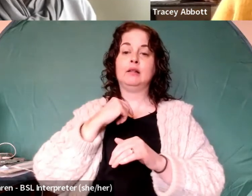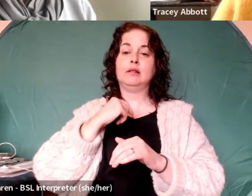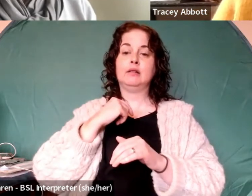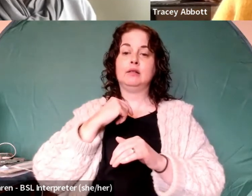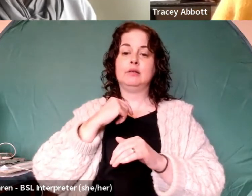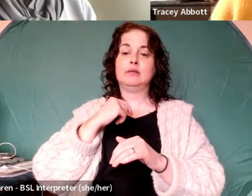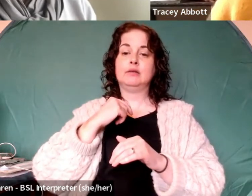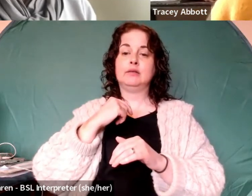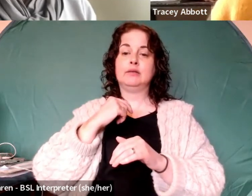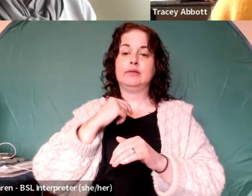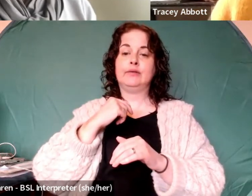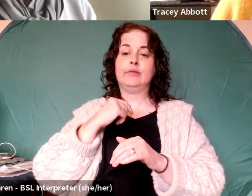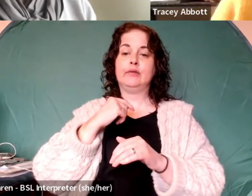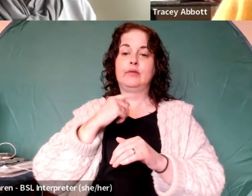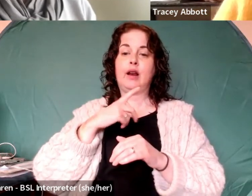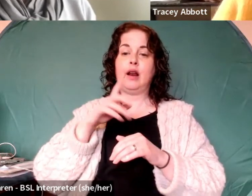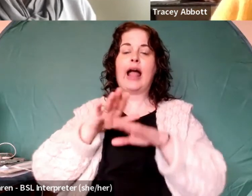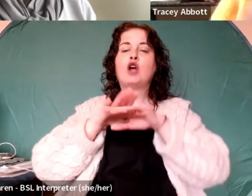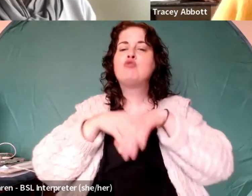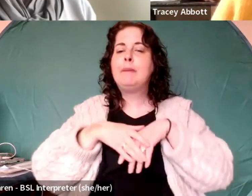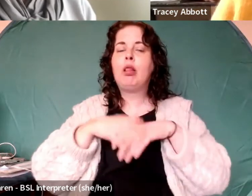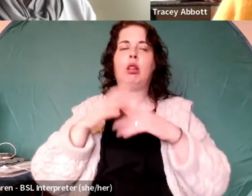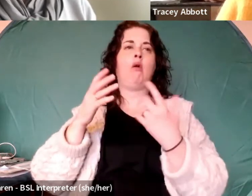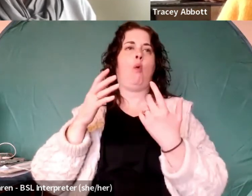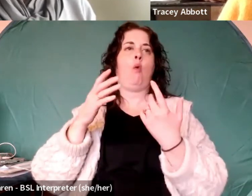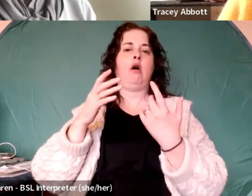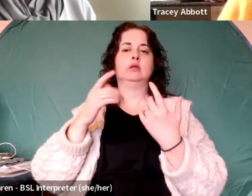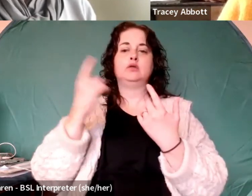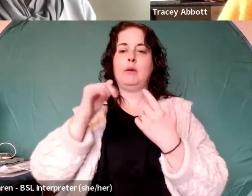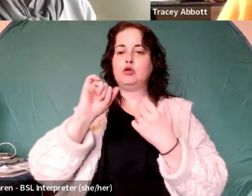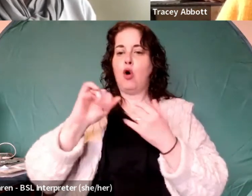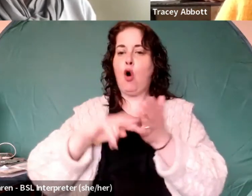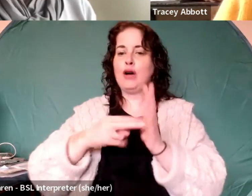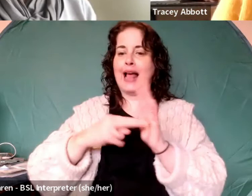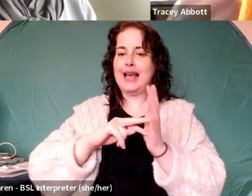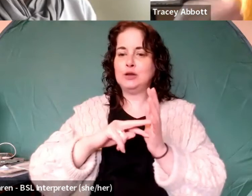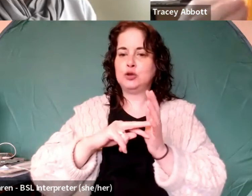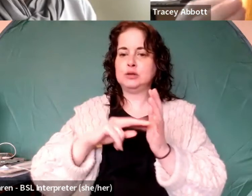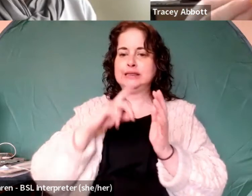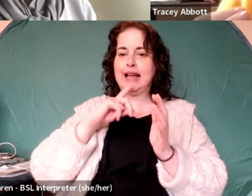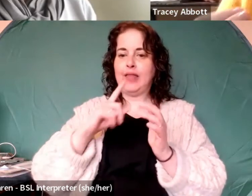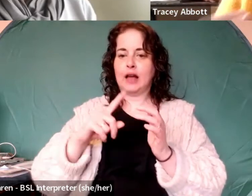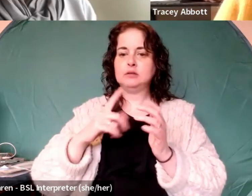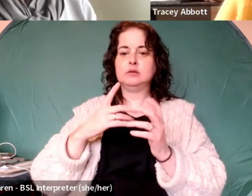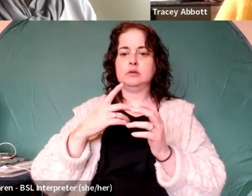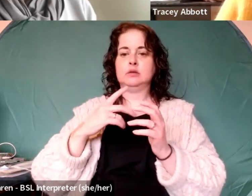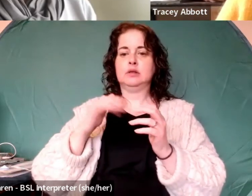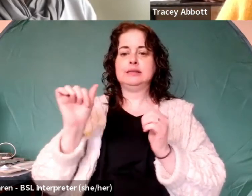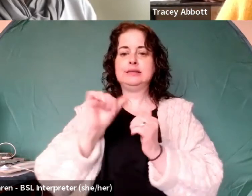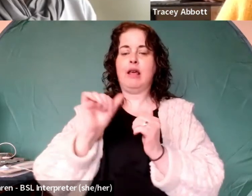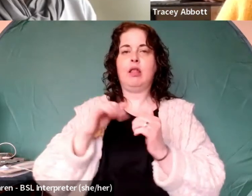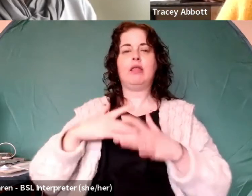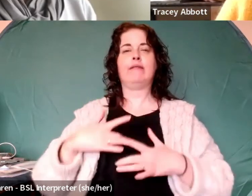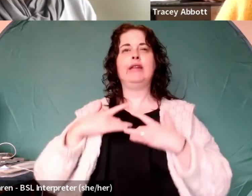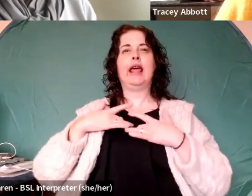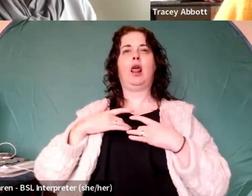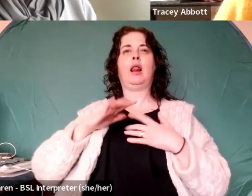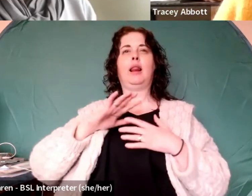profound language like a cripple or a slit or somebody within your organization. There's still that feeling